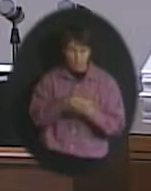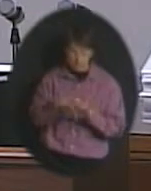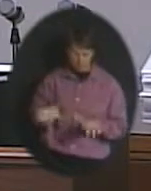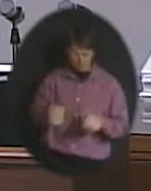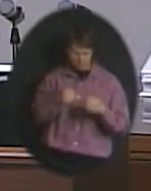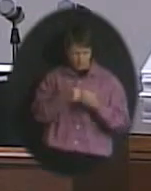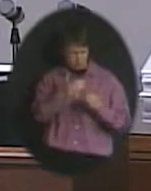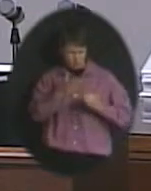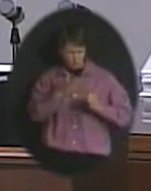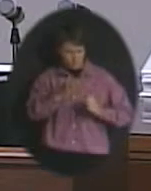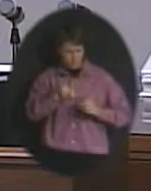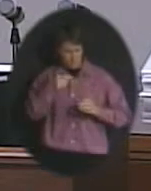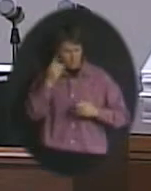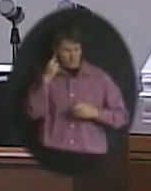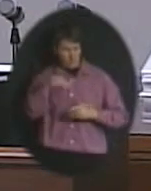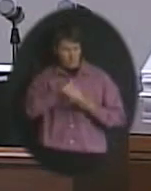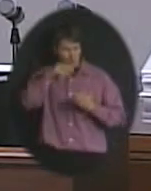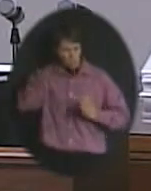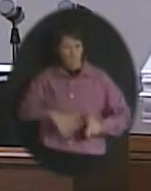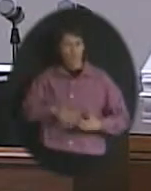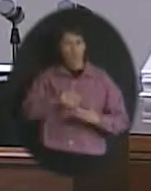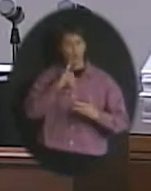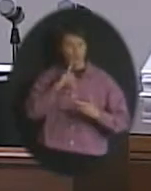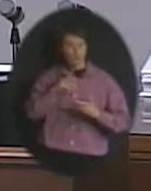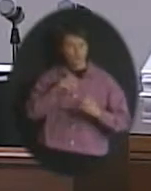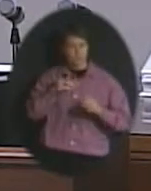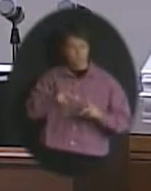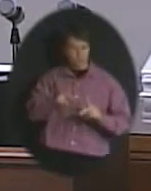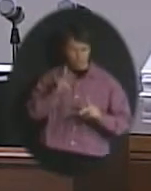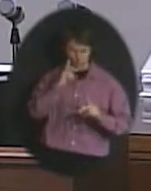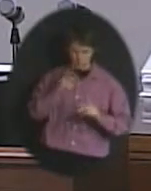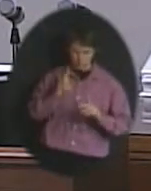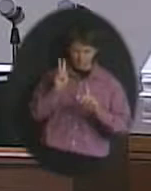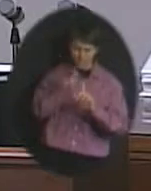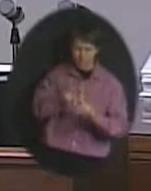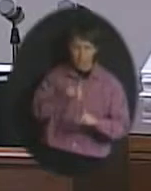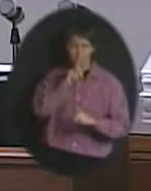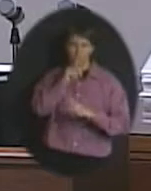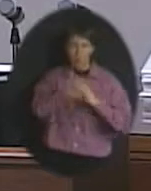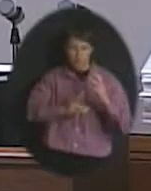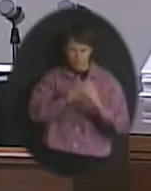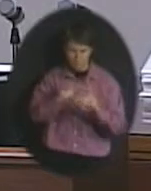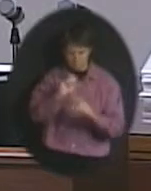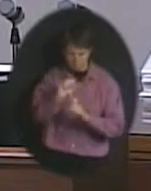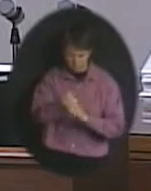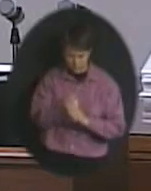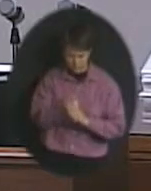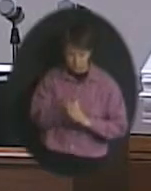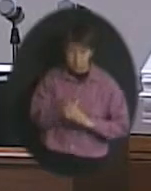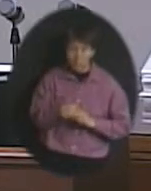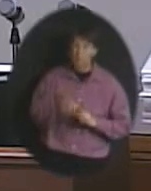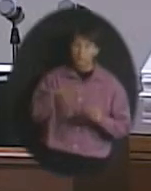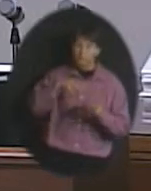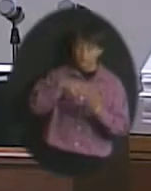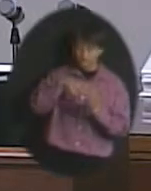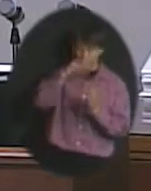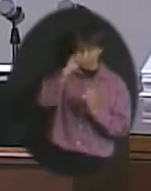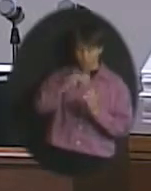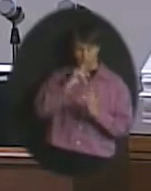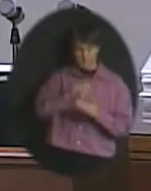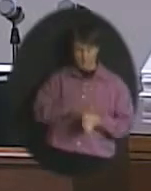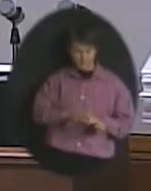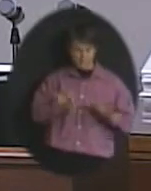learner and provides opportunity to apply the learning to real-world situations. The learning is meaningful